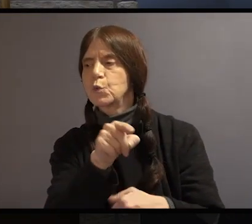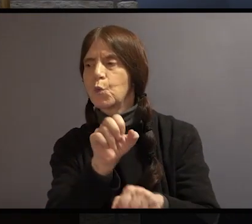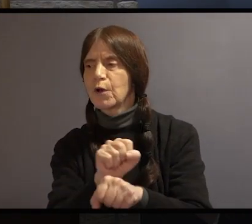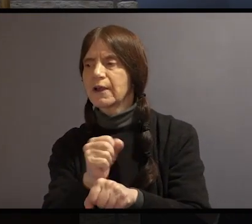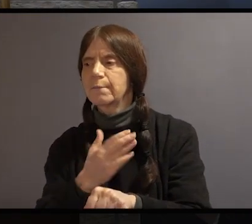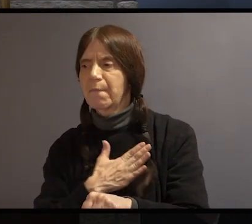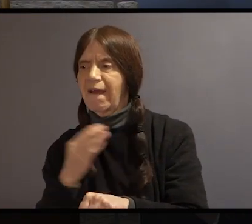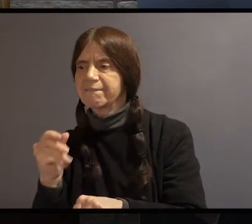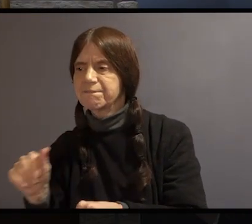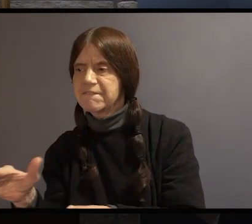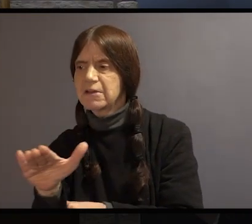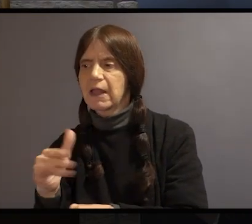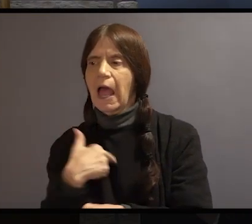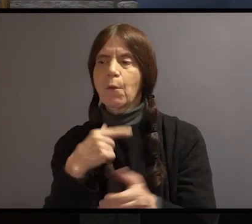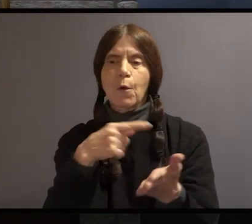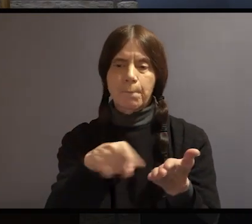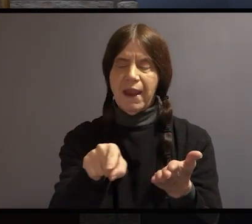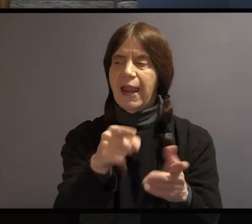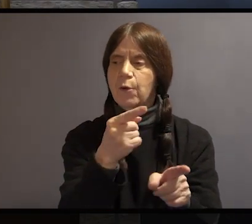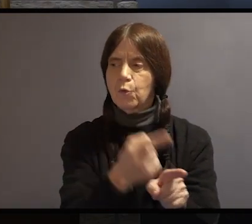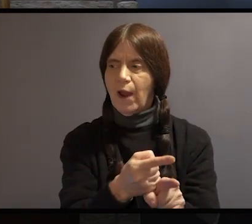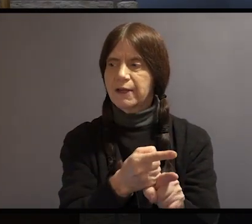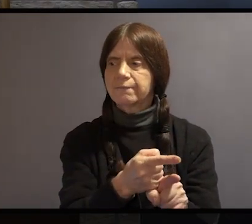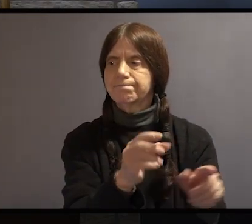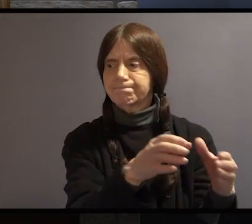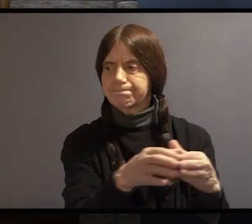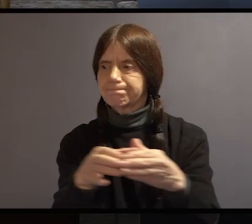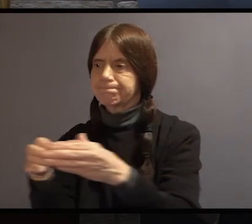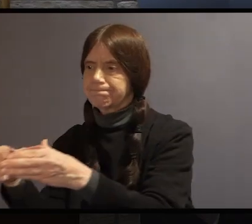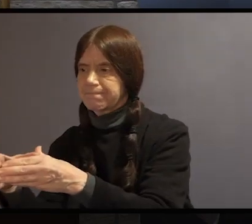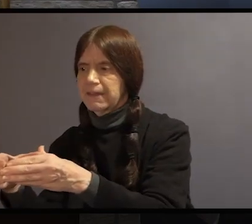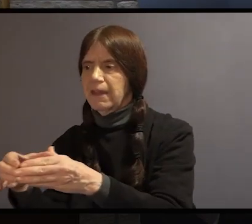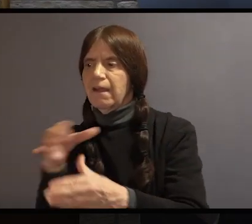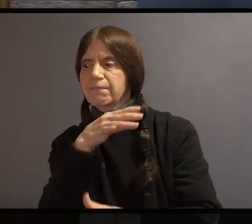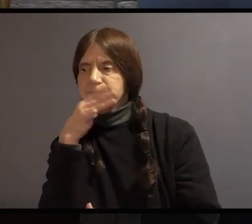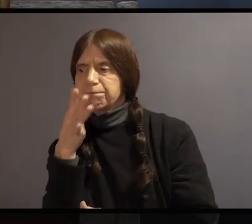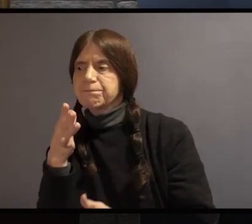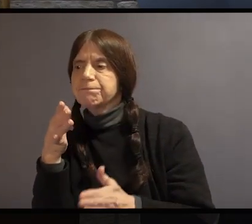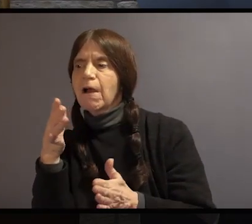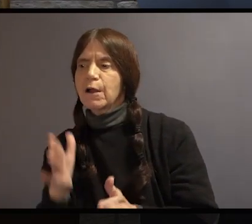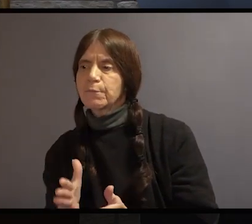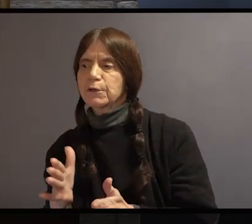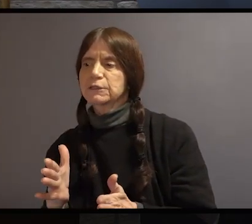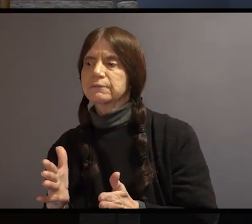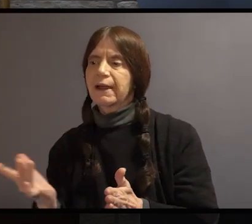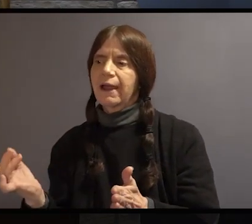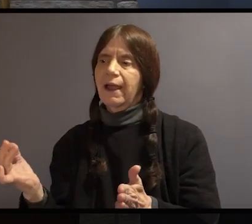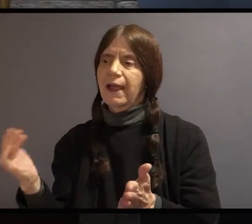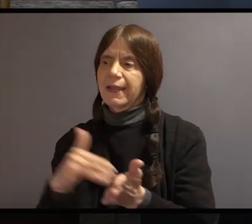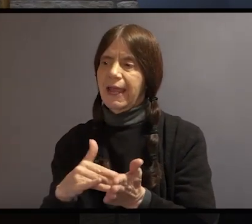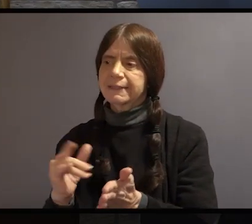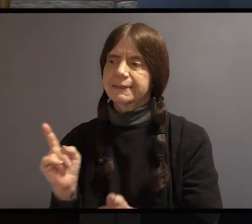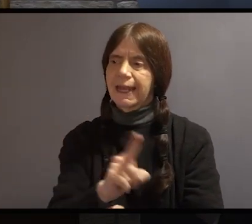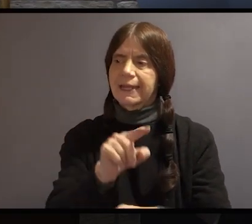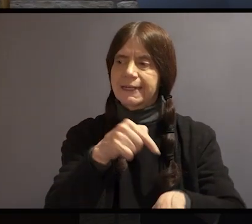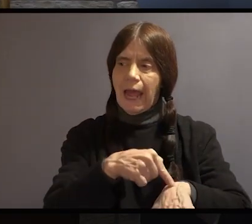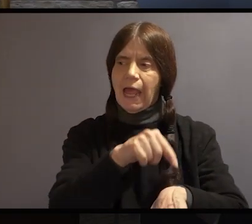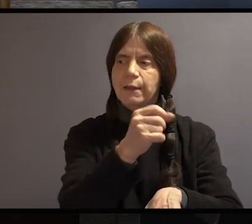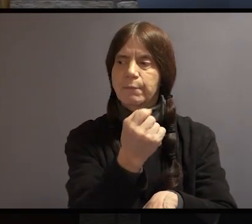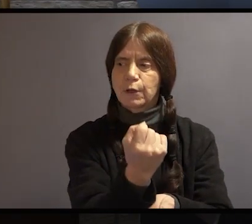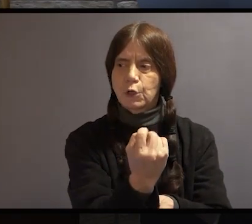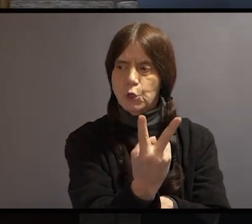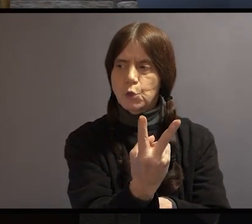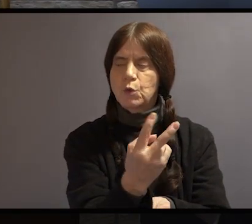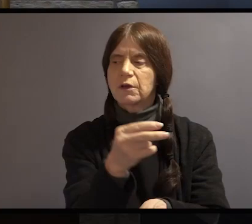and whatever is right I will give you.' So they went. Going out again about the sixth hour and the ninth hour, he did